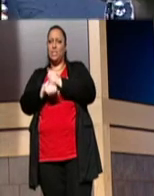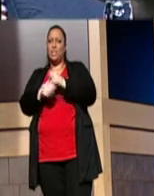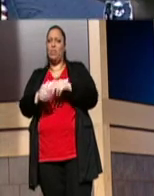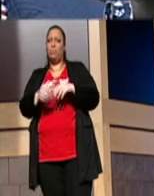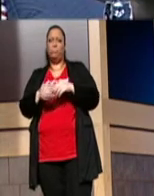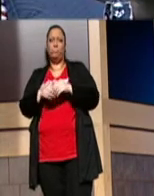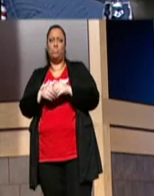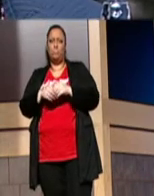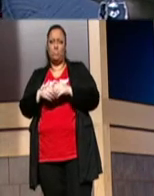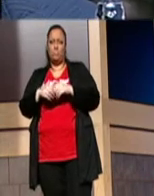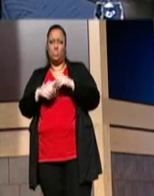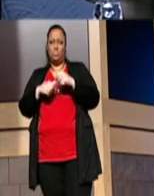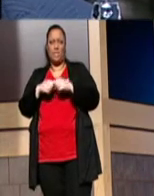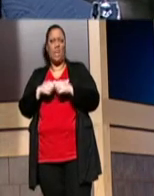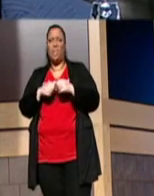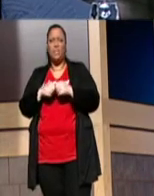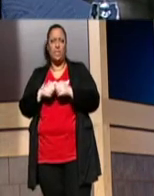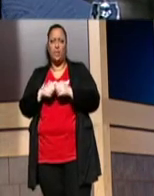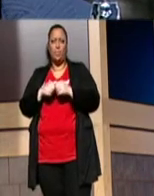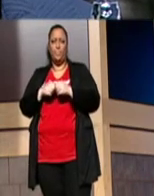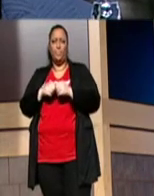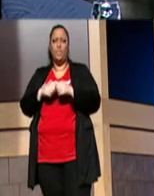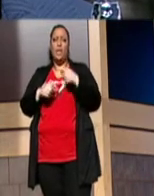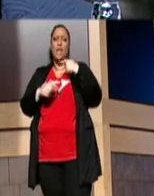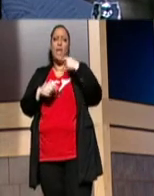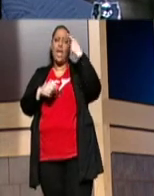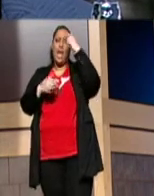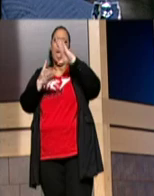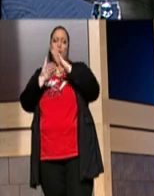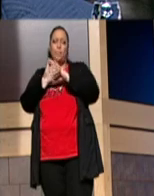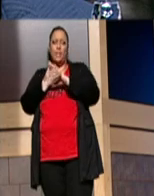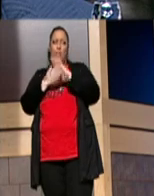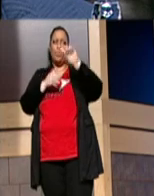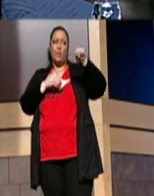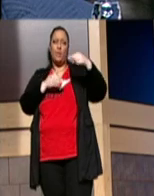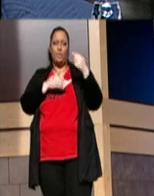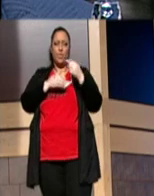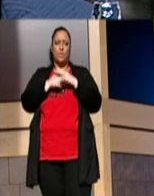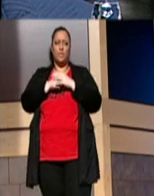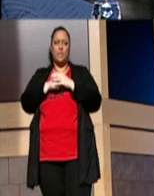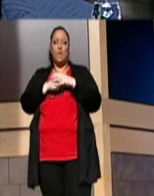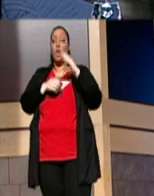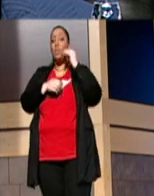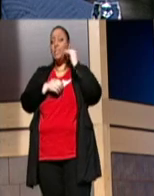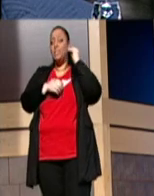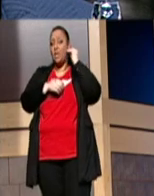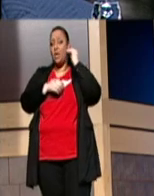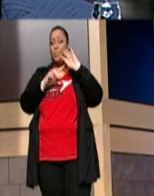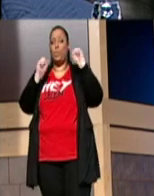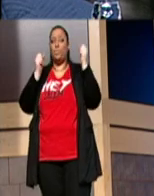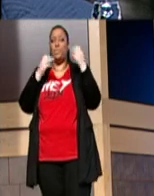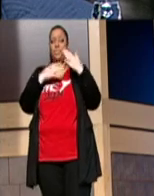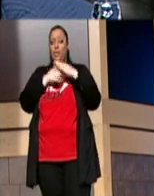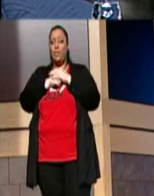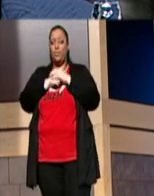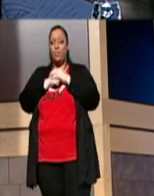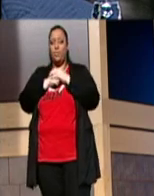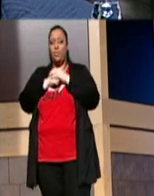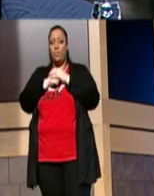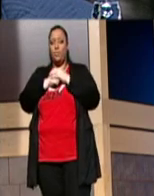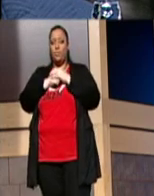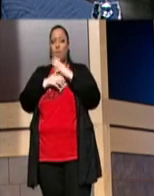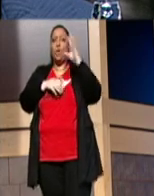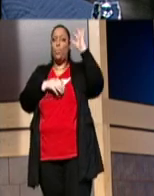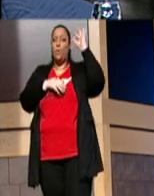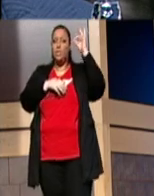really believe that. Absolutely. Now, I believe when we first purchased that mall, that shop mall here in Forest Park, people, well, what is a